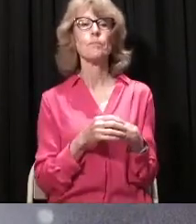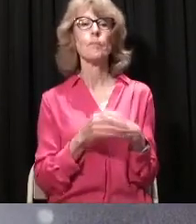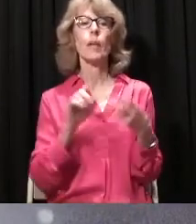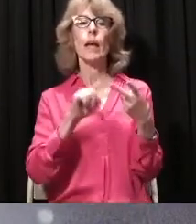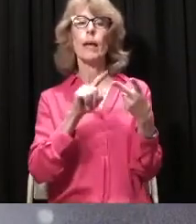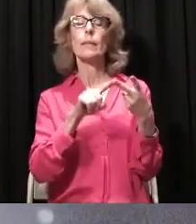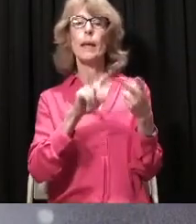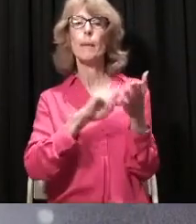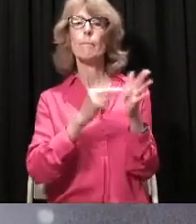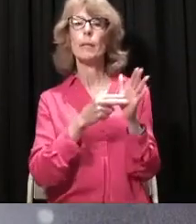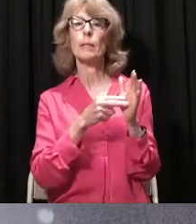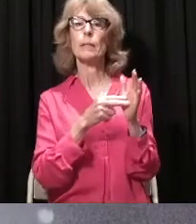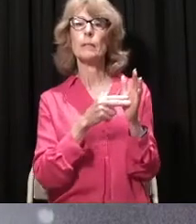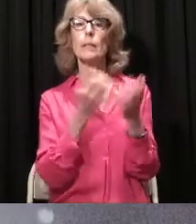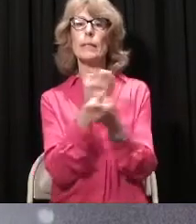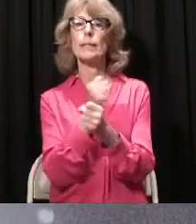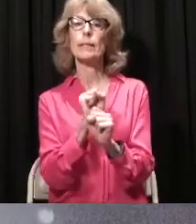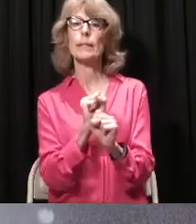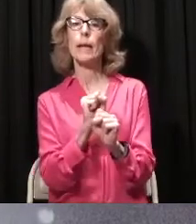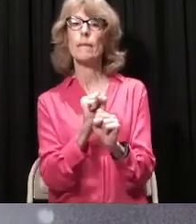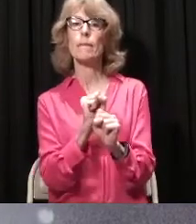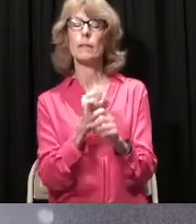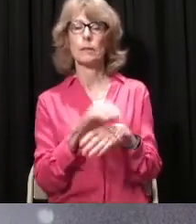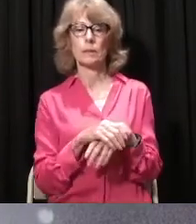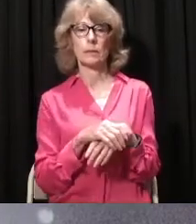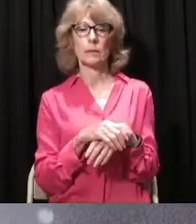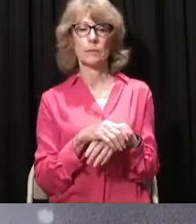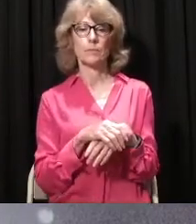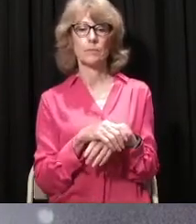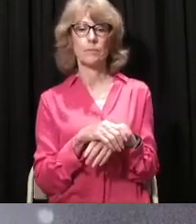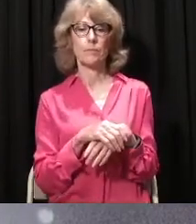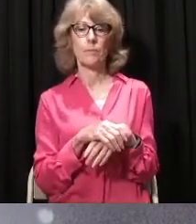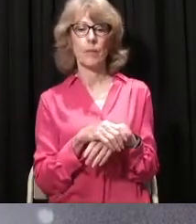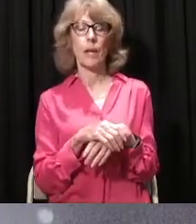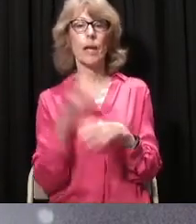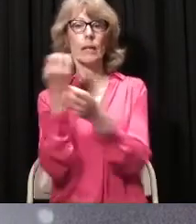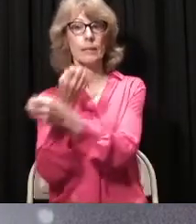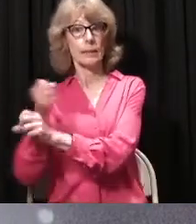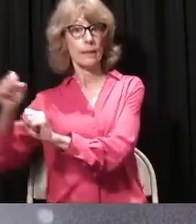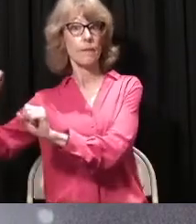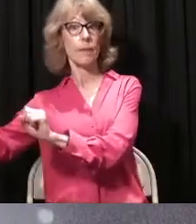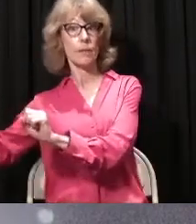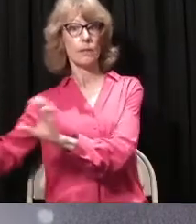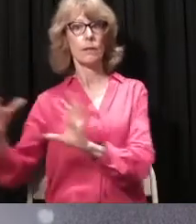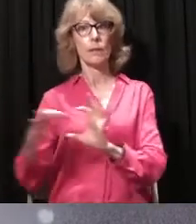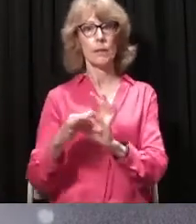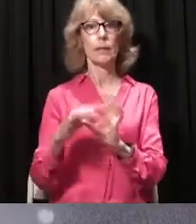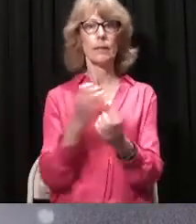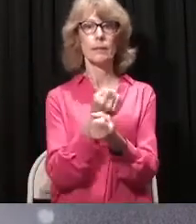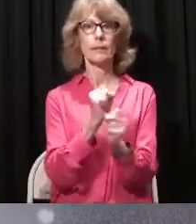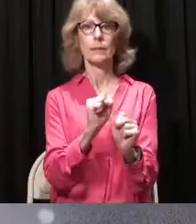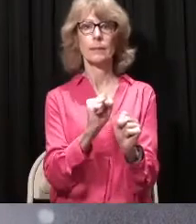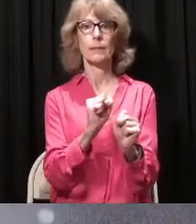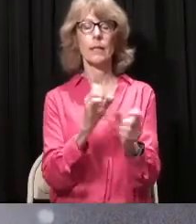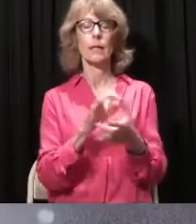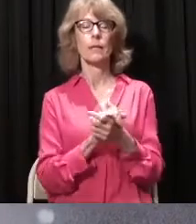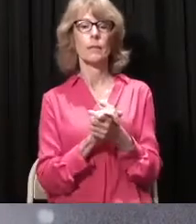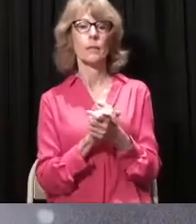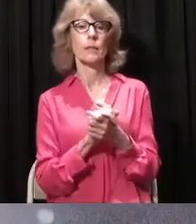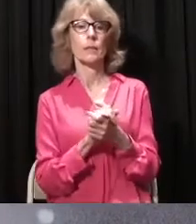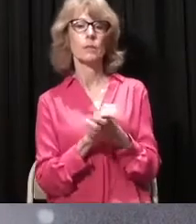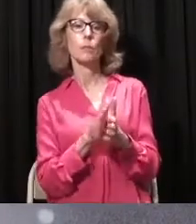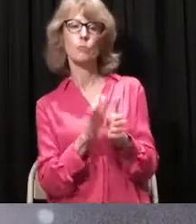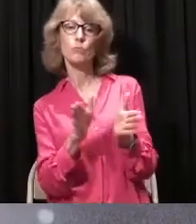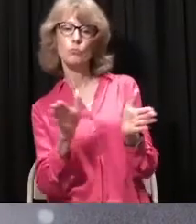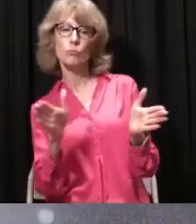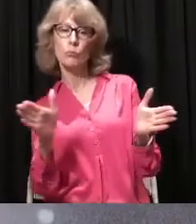This is the word that means save, and it's where we get our word salvation. So this is a big word, and it has a broad range of meanings. It